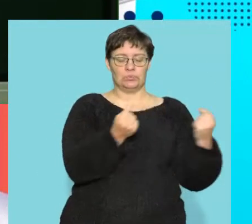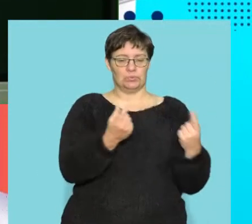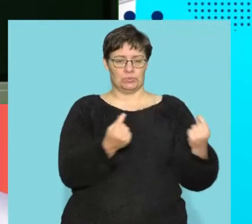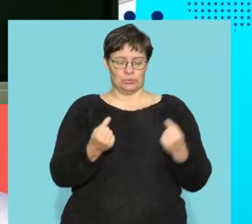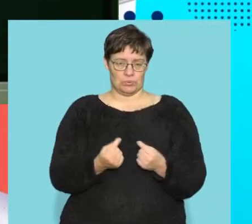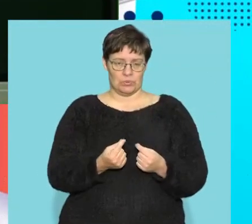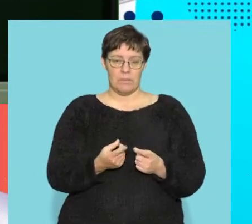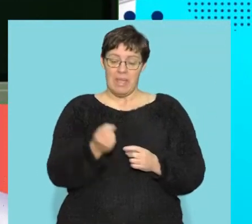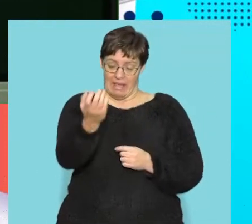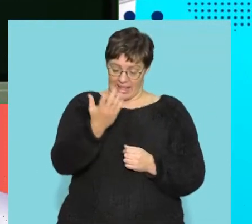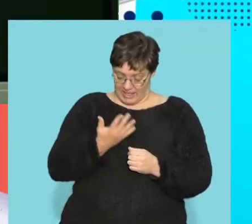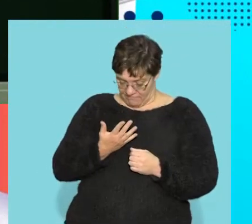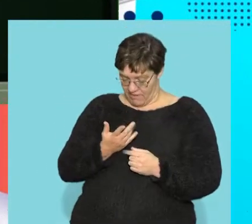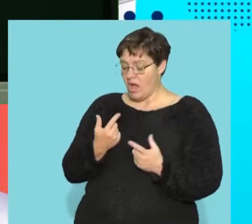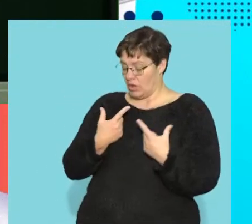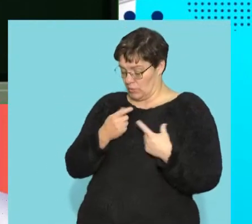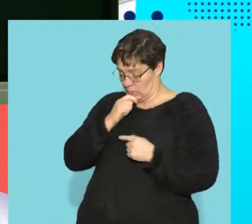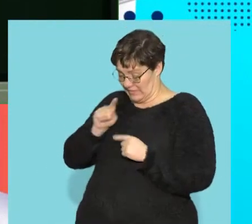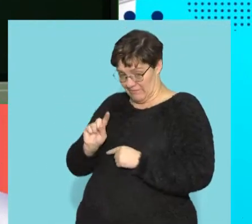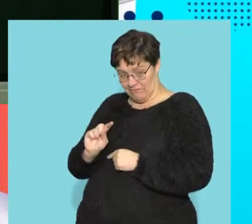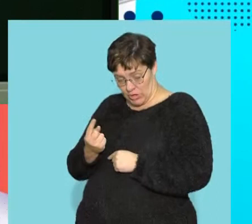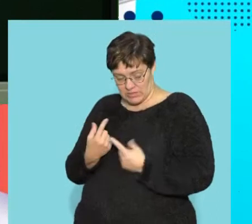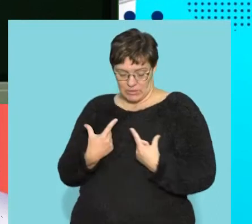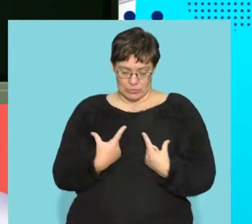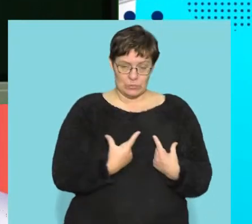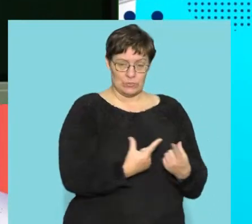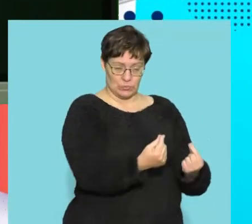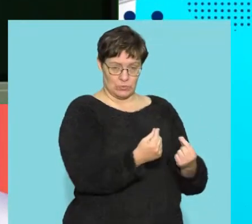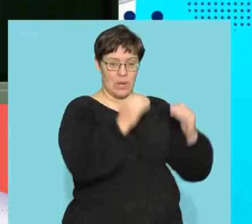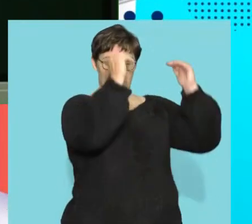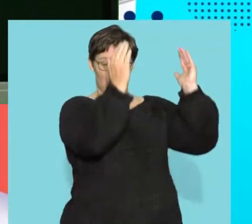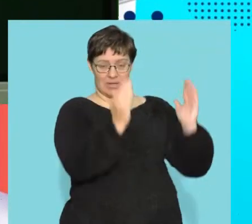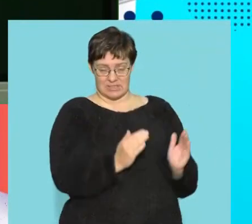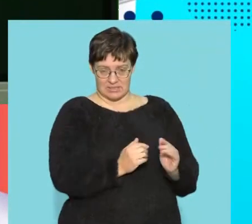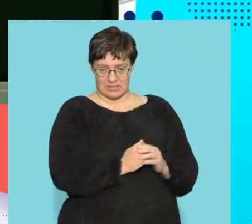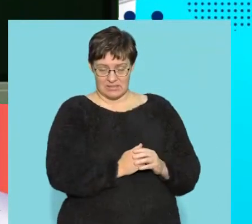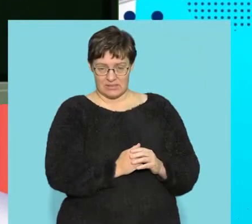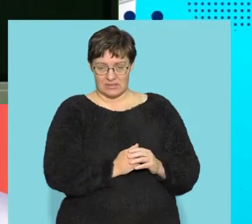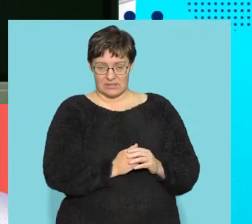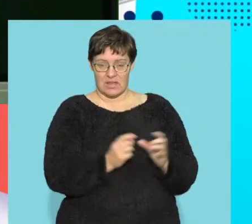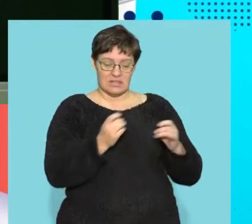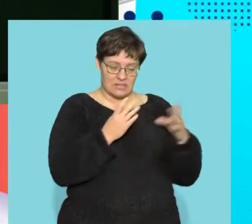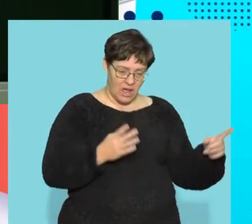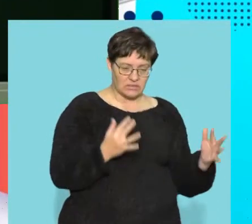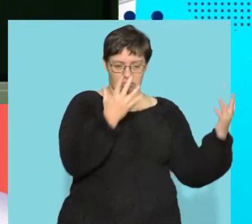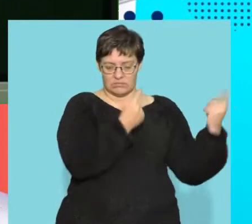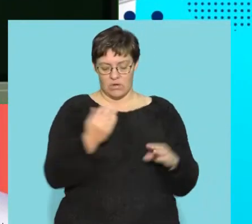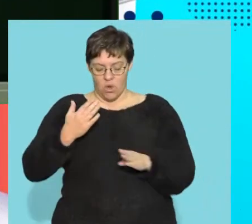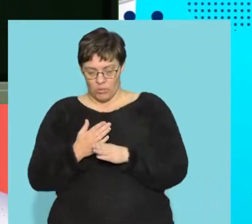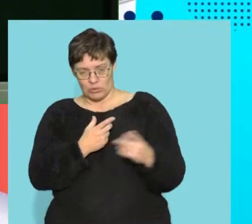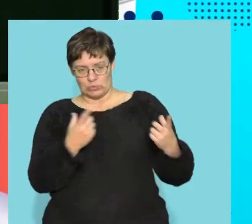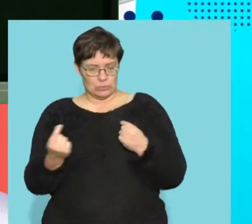that are given to you in your statement of comprehensive income. In your bracket, that's your starting figure. Do your operation. Now